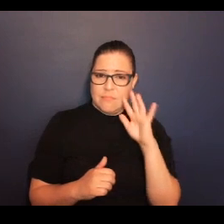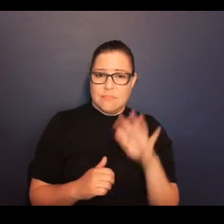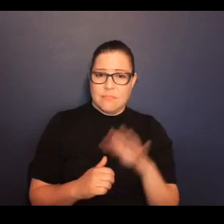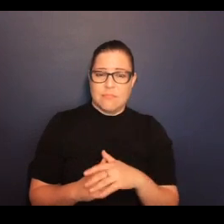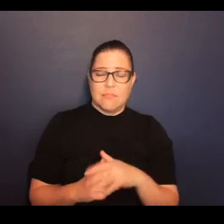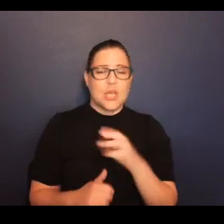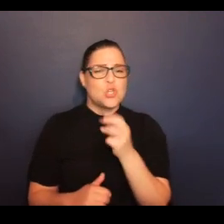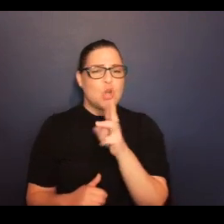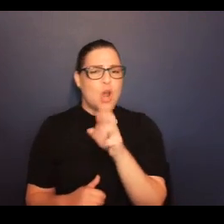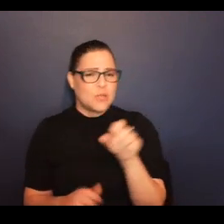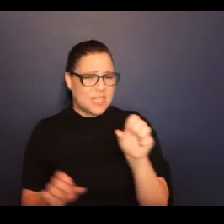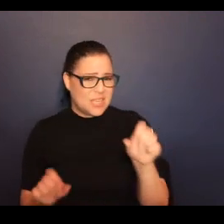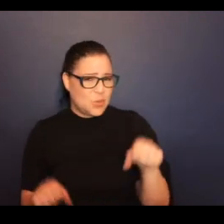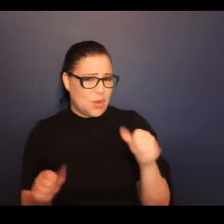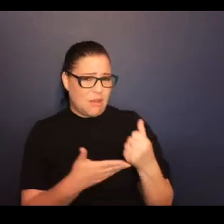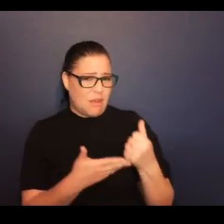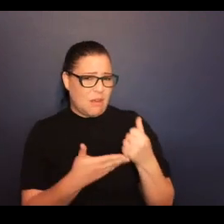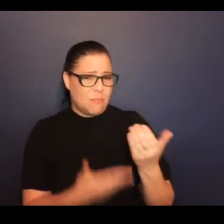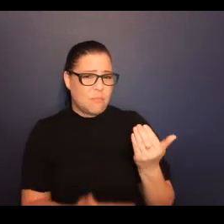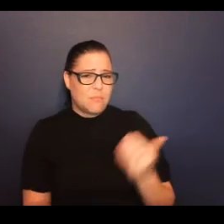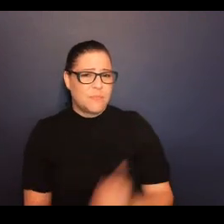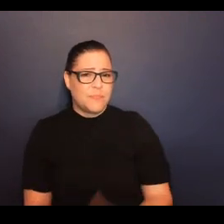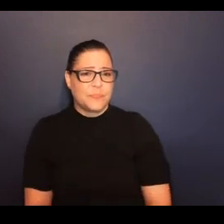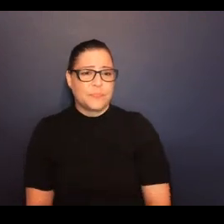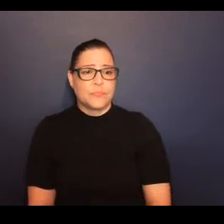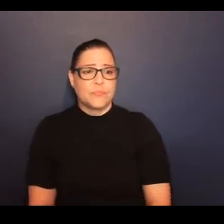Charles, is that something you can assist with?